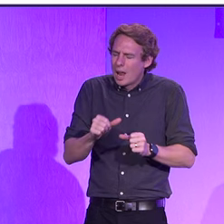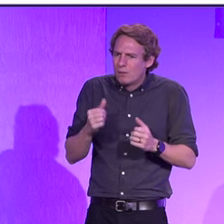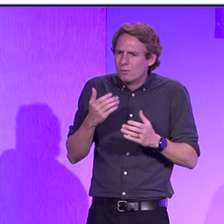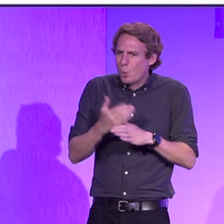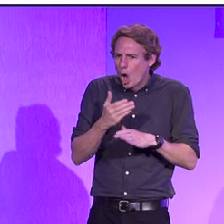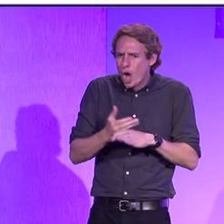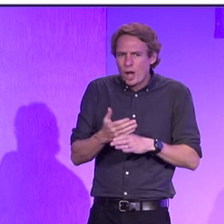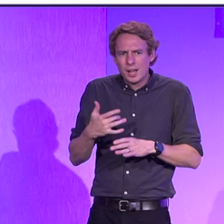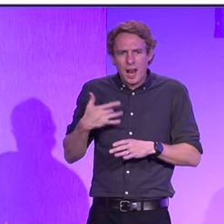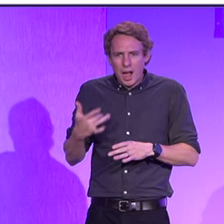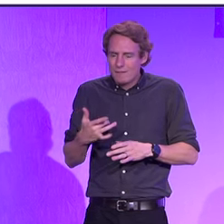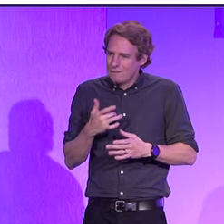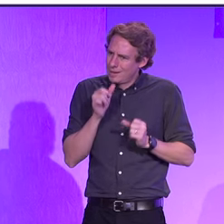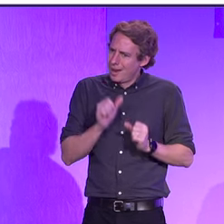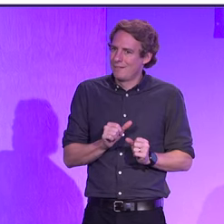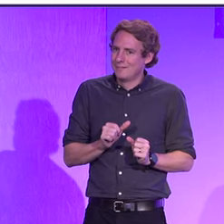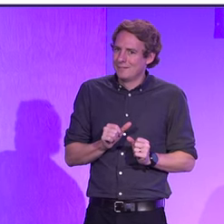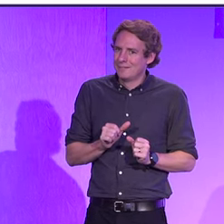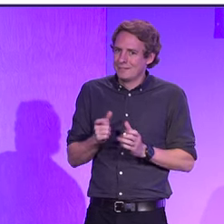and living, so, you know, we don't want the...